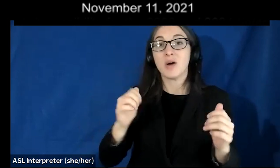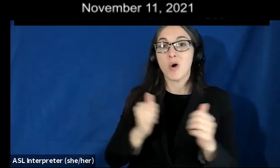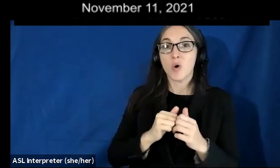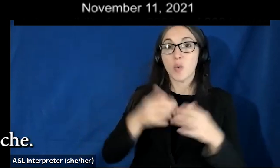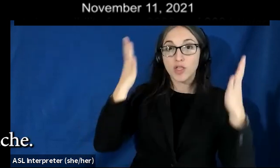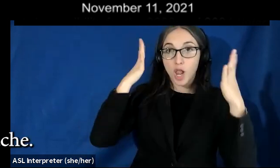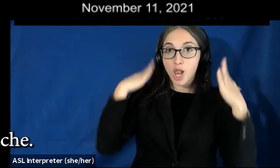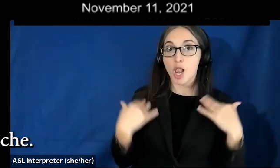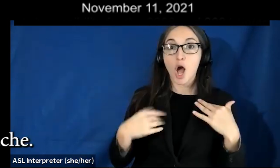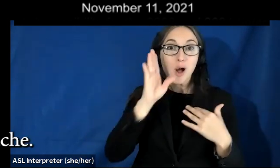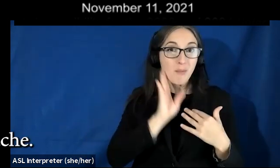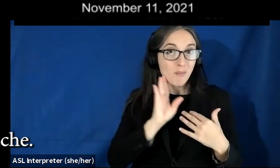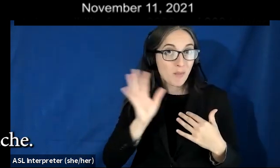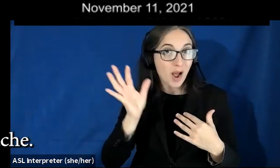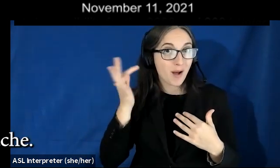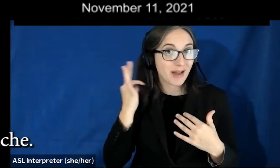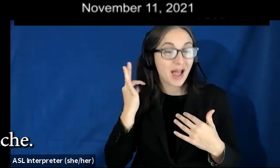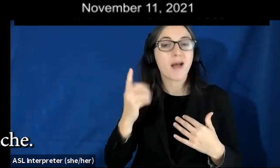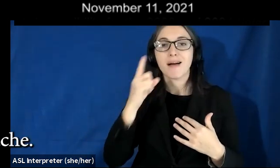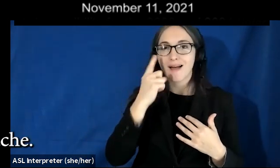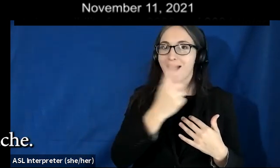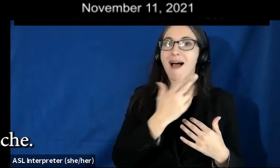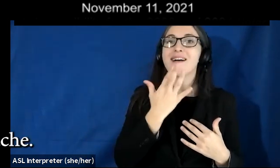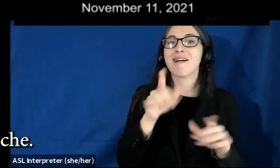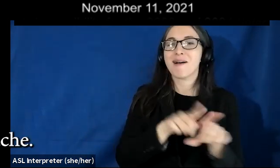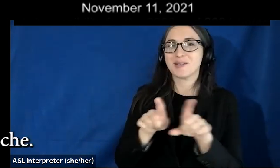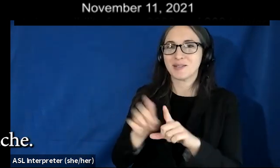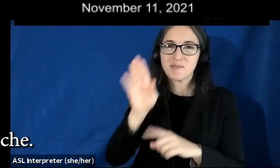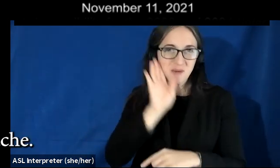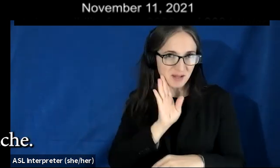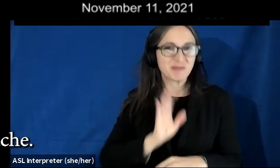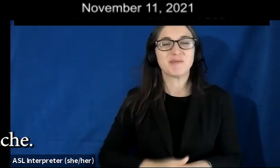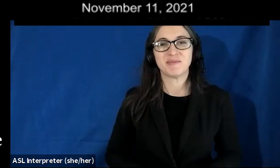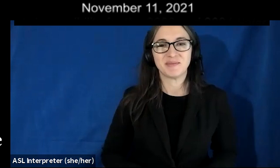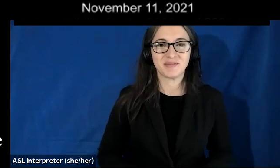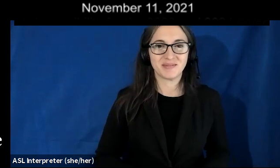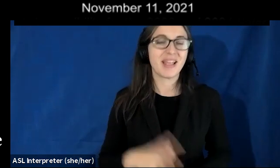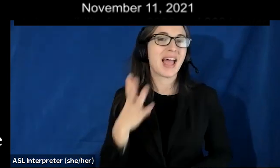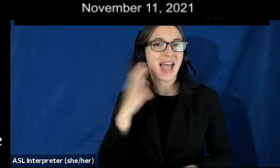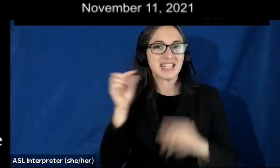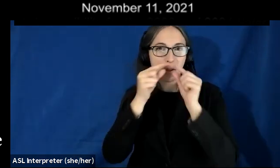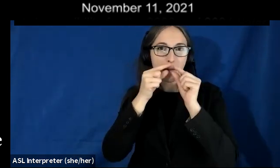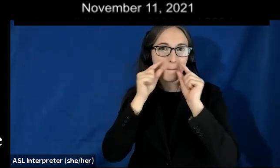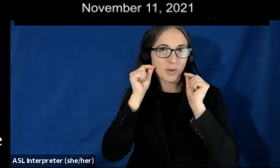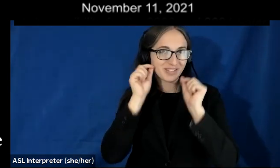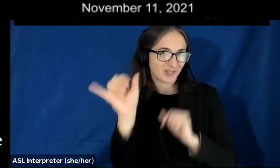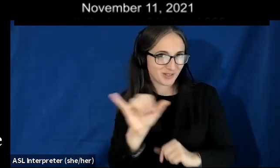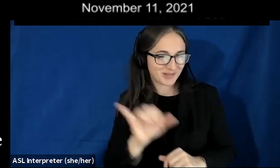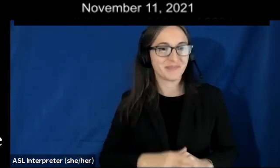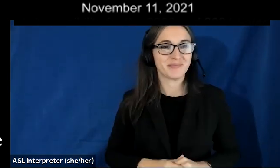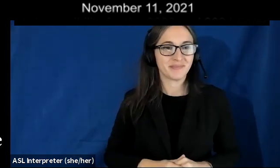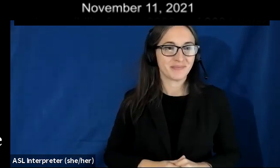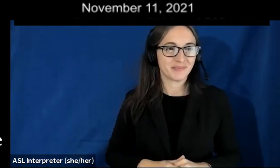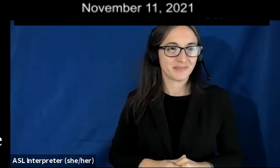hair and eyes color also brown, and mustache, you know. I am connecting